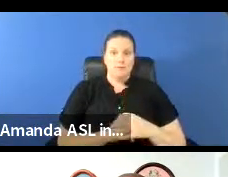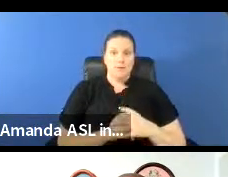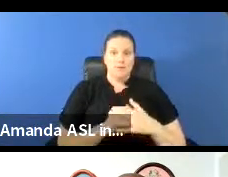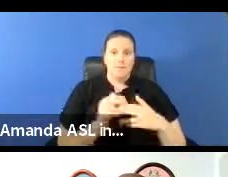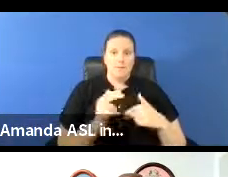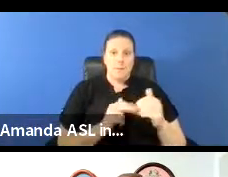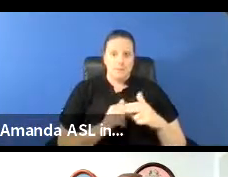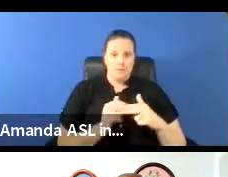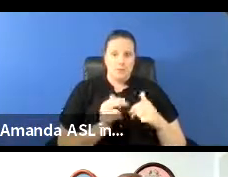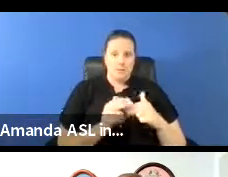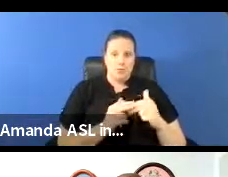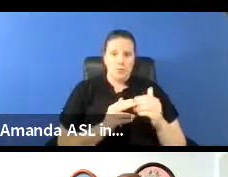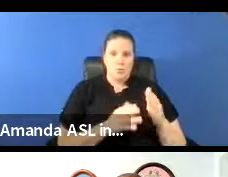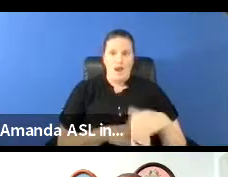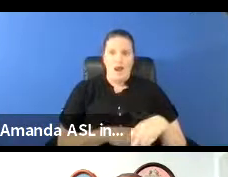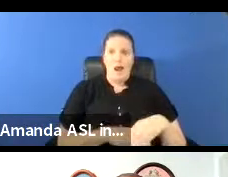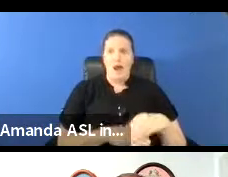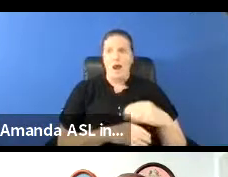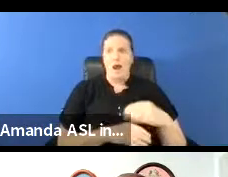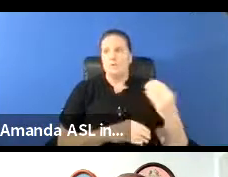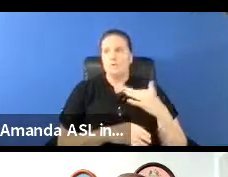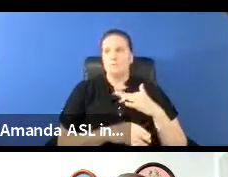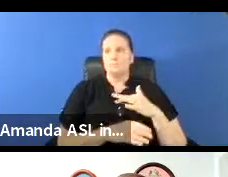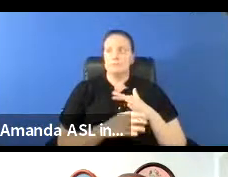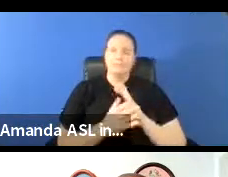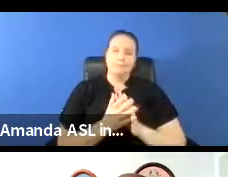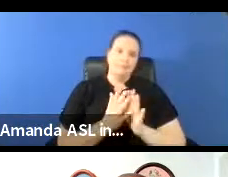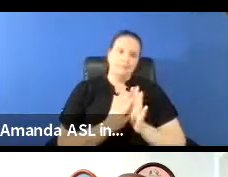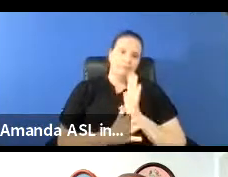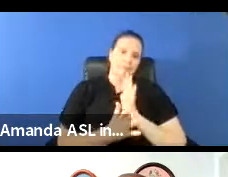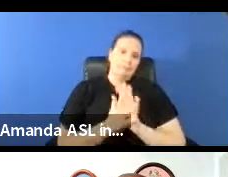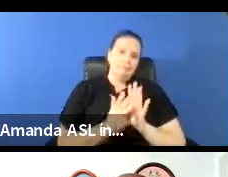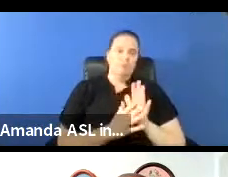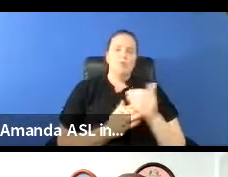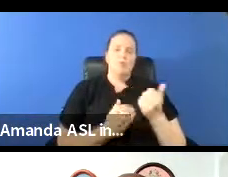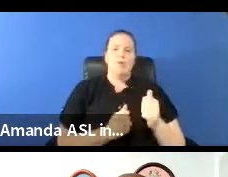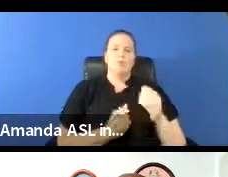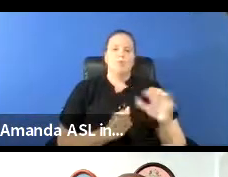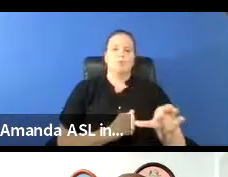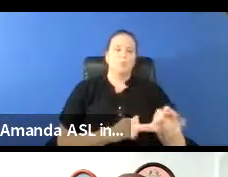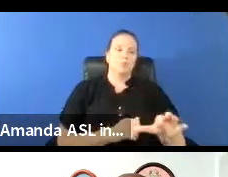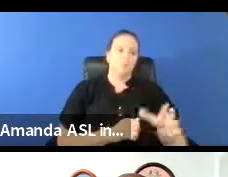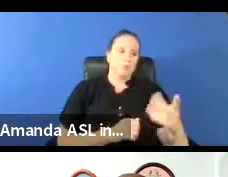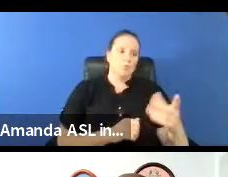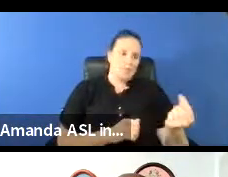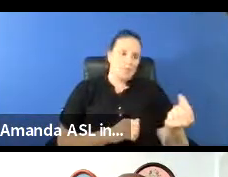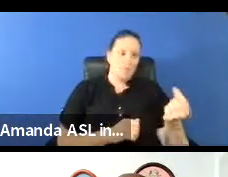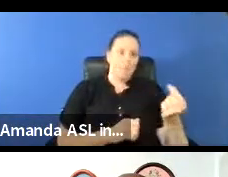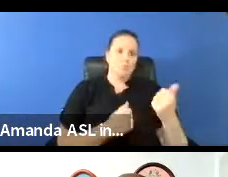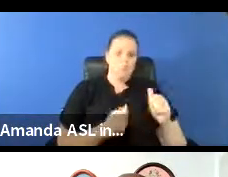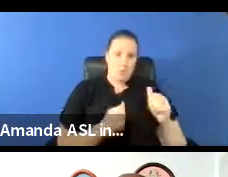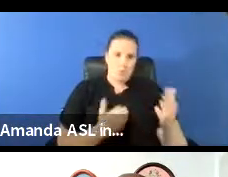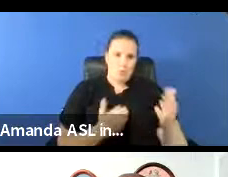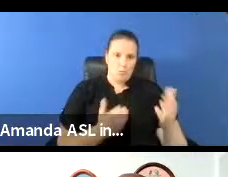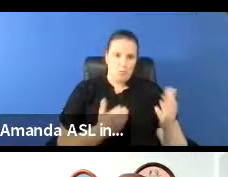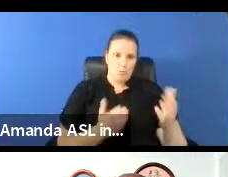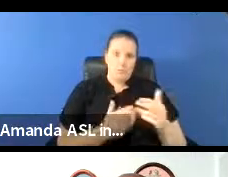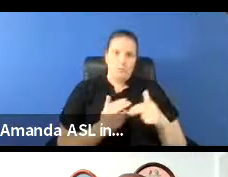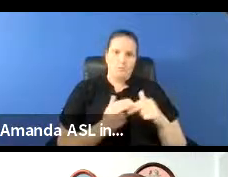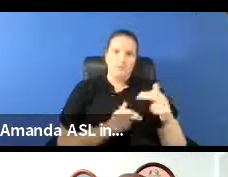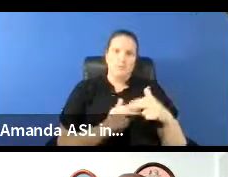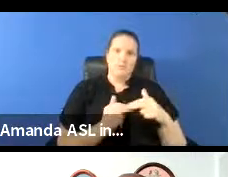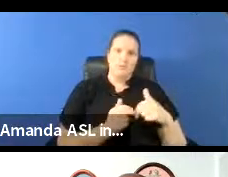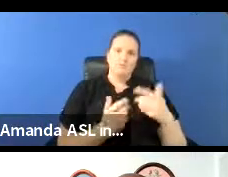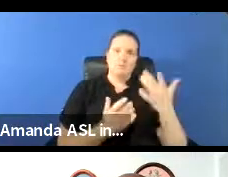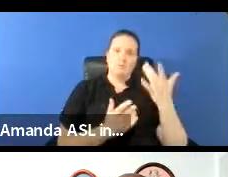building their way out of congestion. What they're trying to do and what we're trying to do here is build a